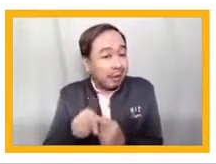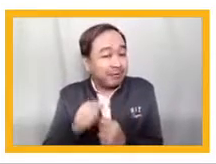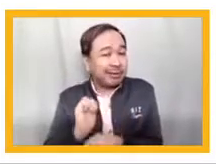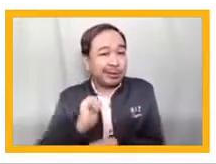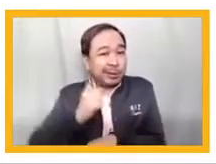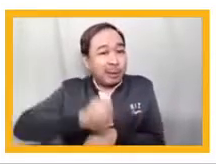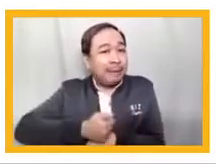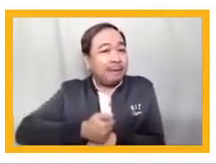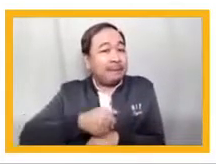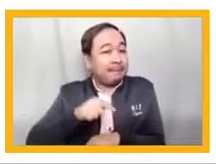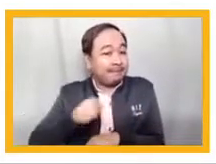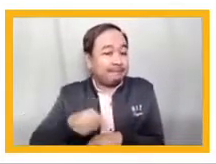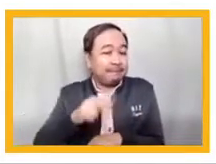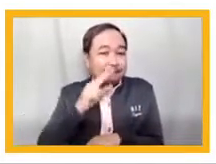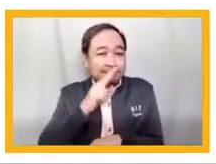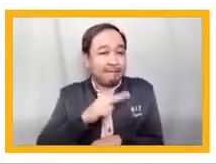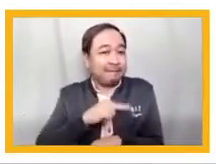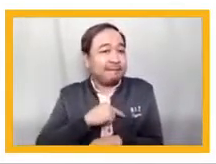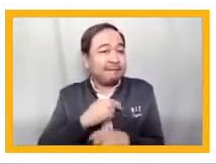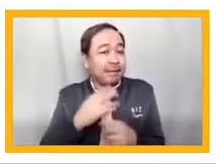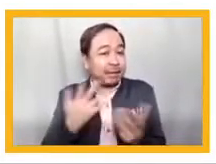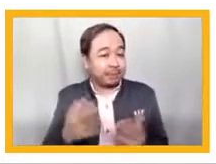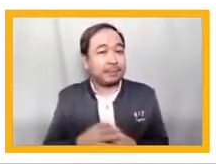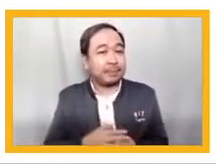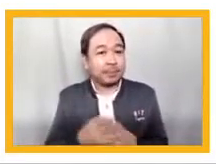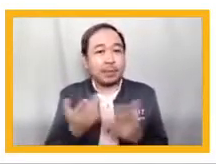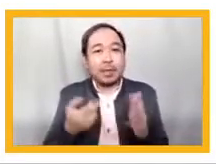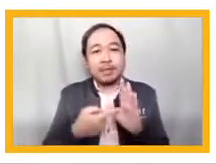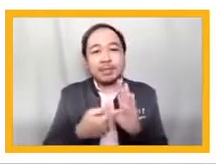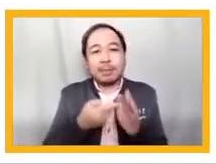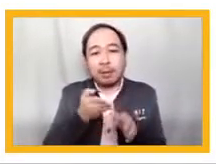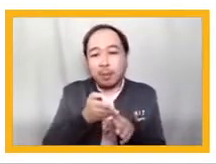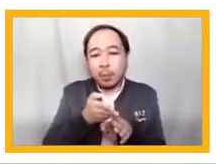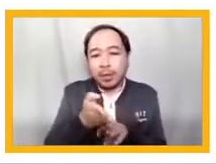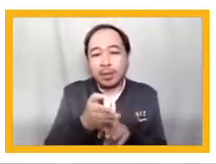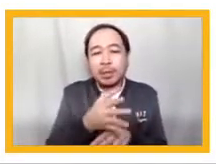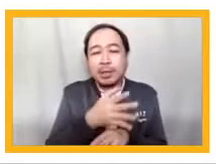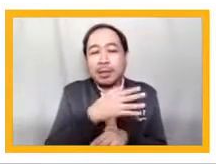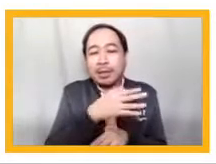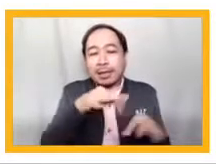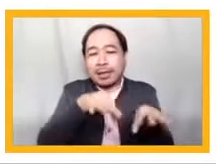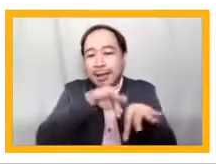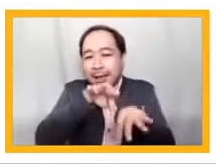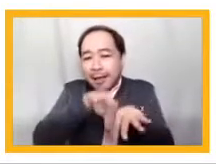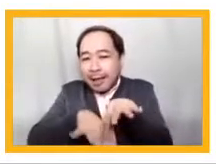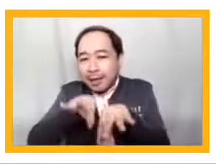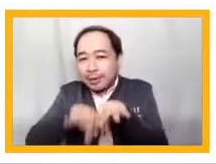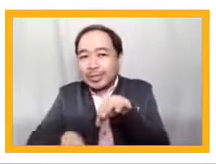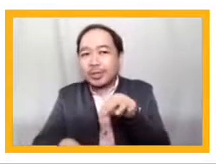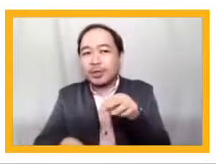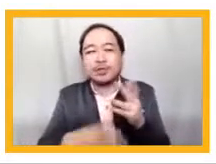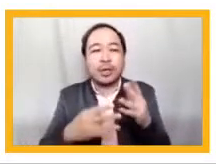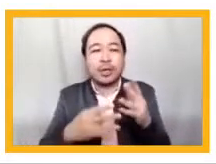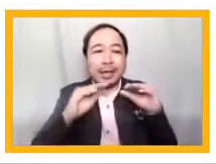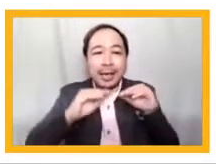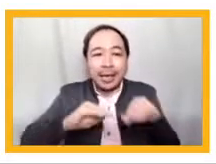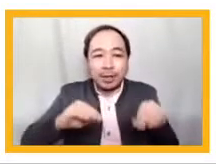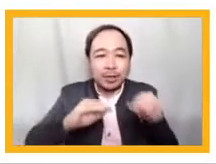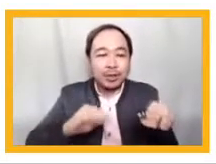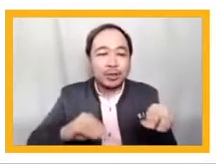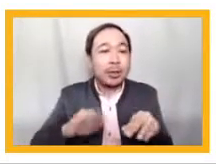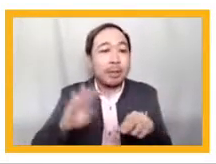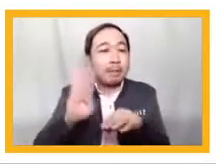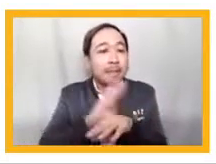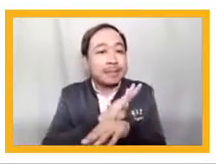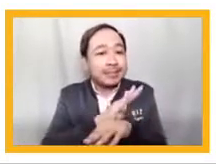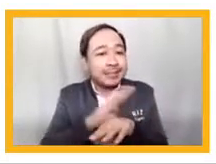the some area like agriculture, education, e-commerce, logistics, clean tech,